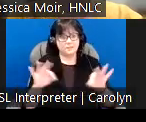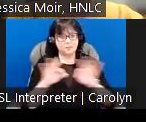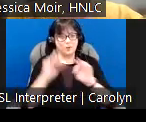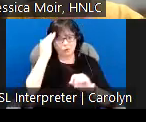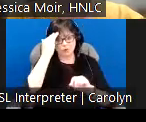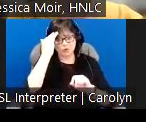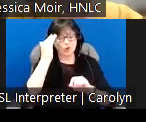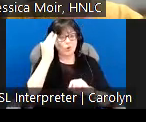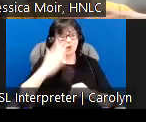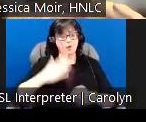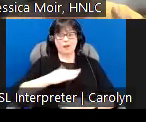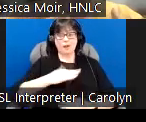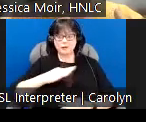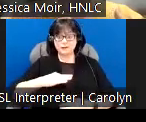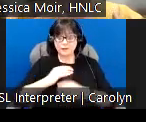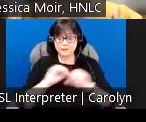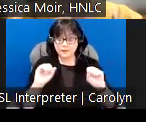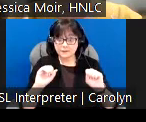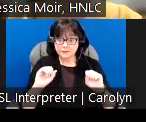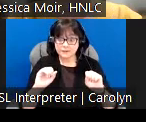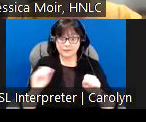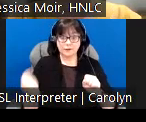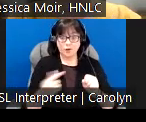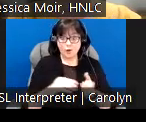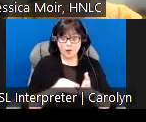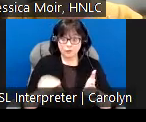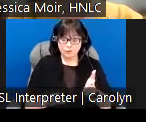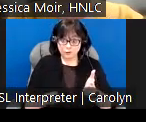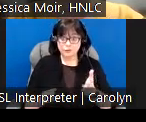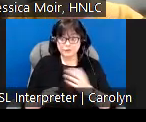our learners, including the person I'm doing this screening with.